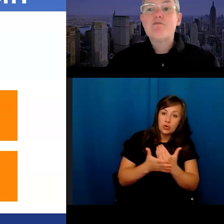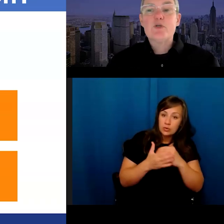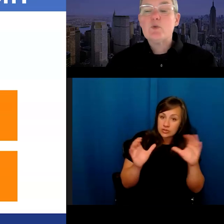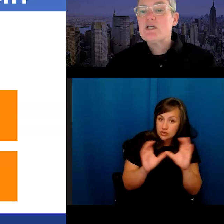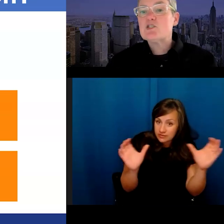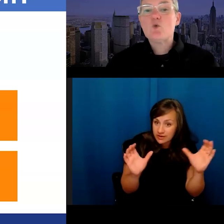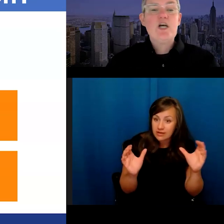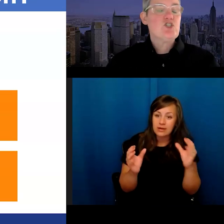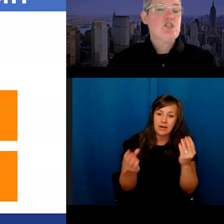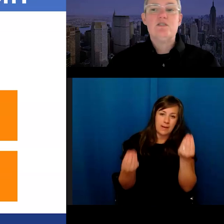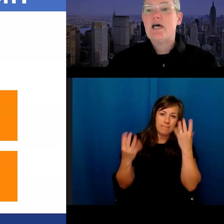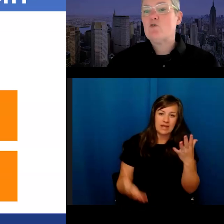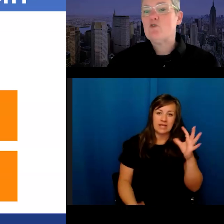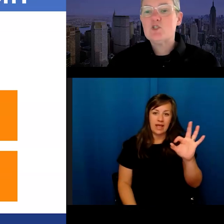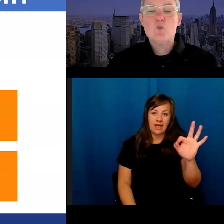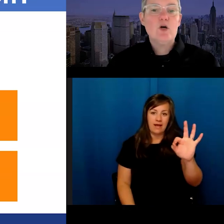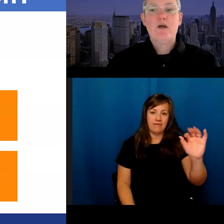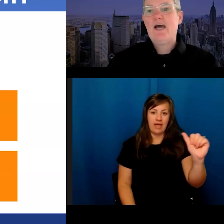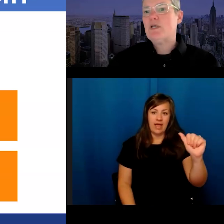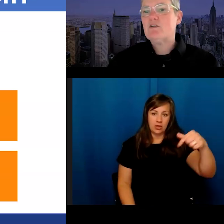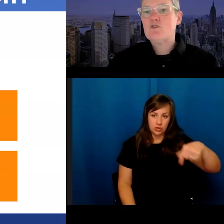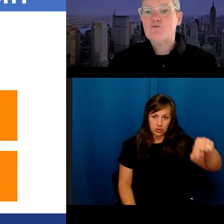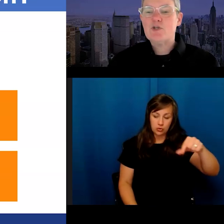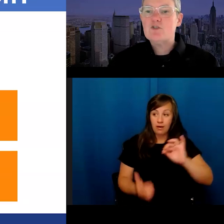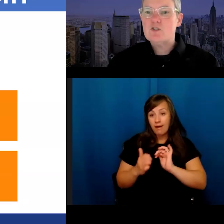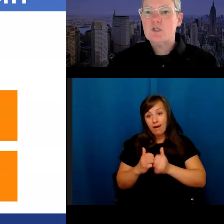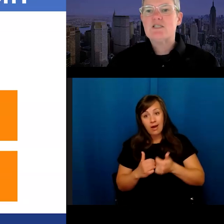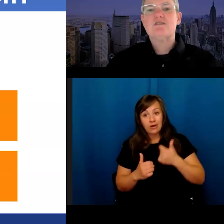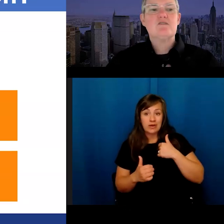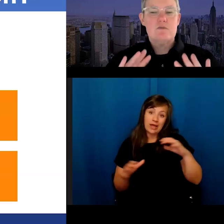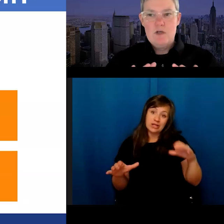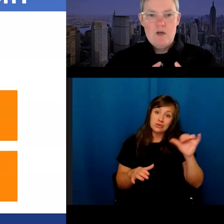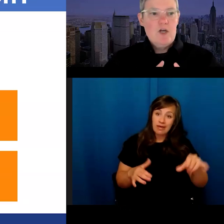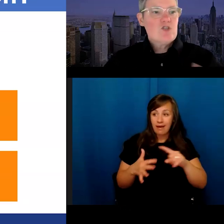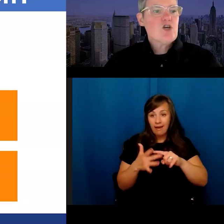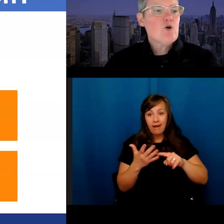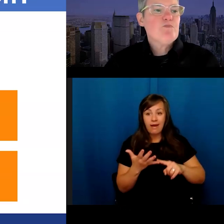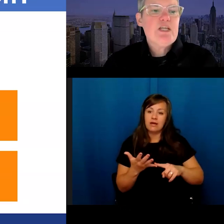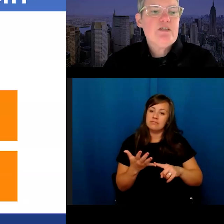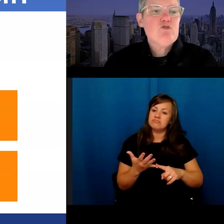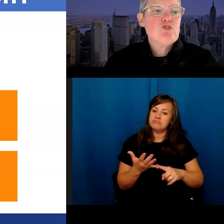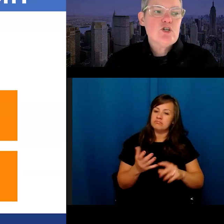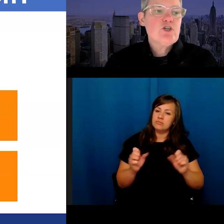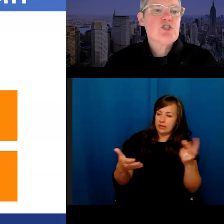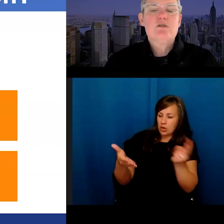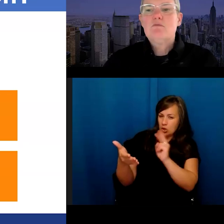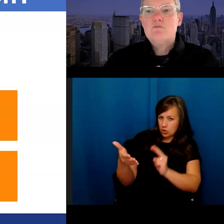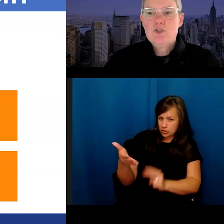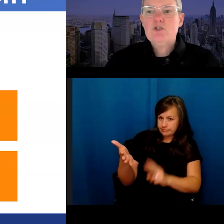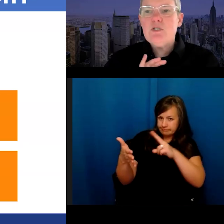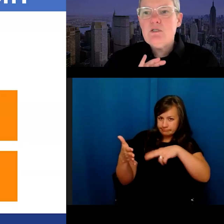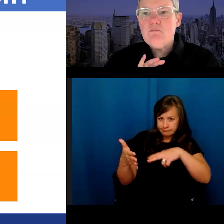There's a lot of frequently asked questions. How do things work? How do I get a free Google license? So if you